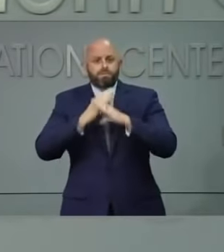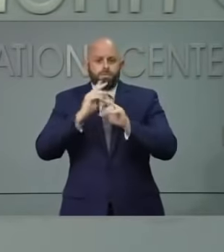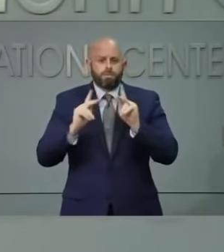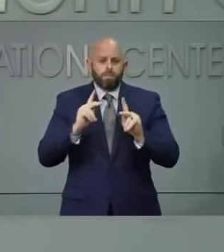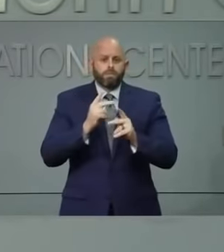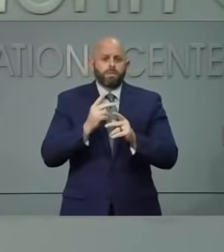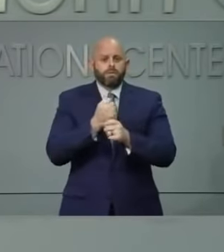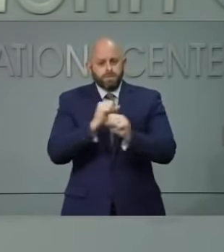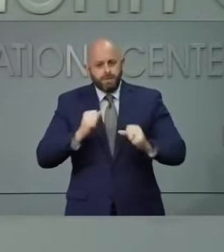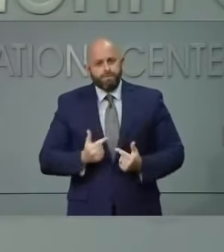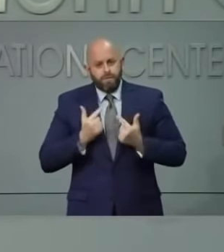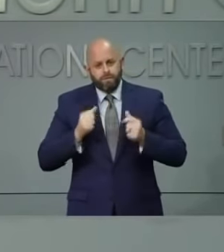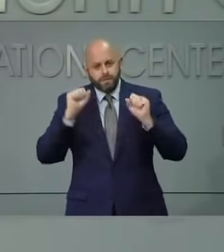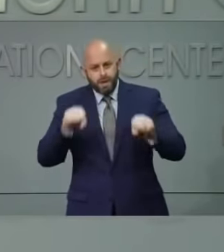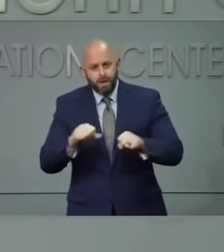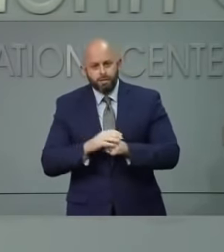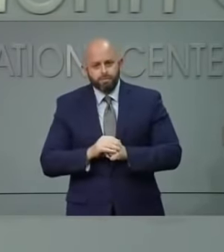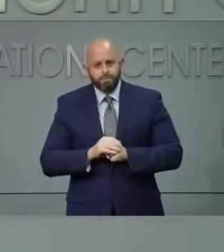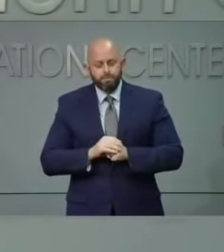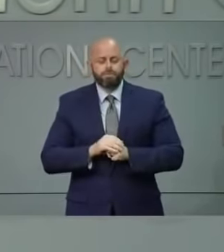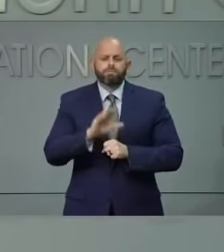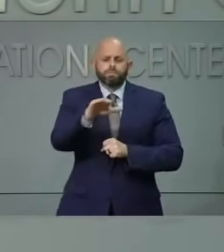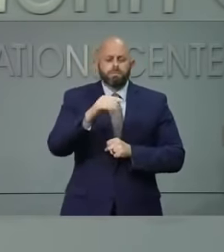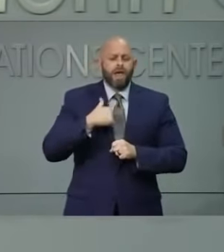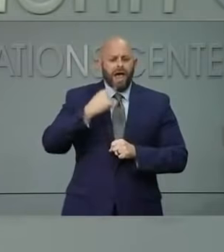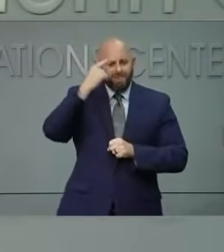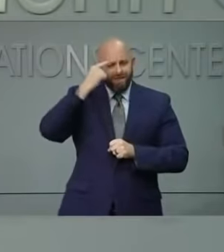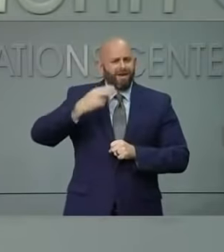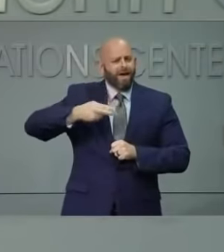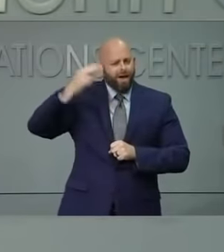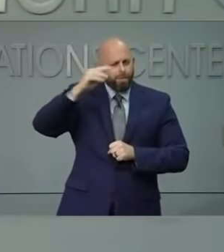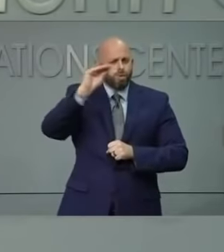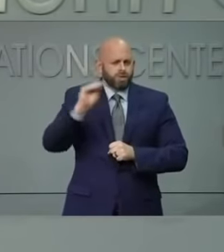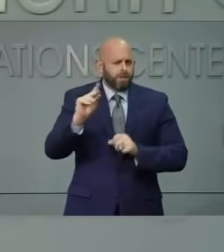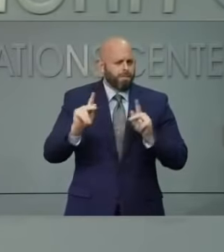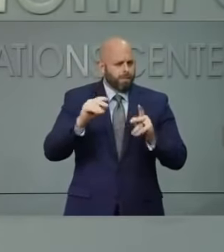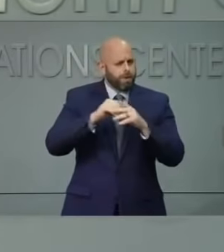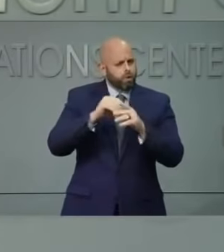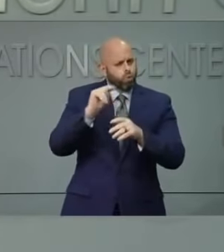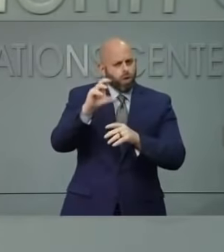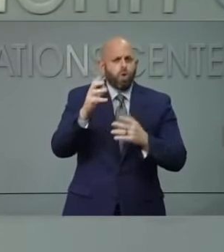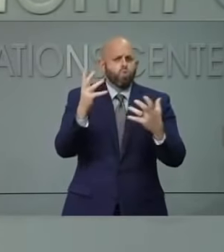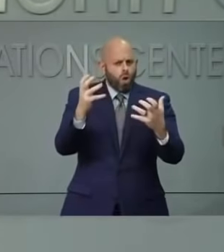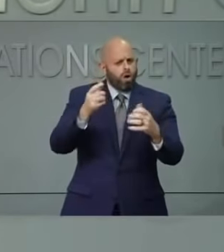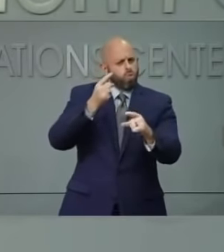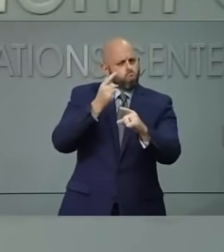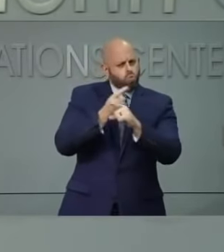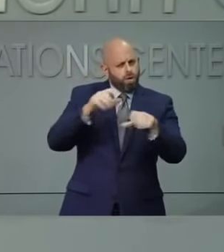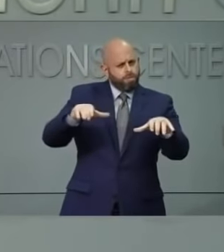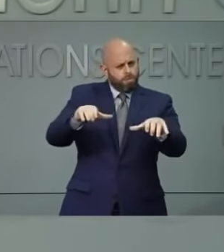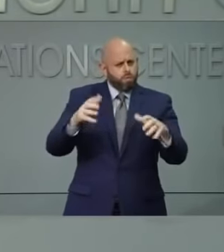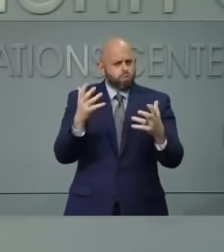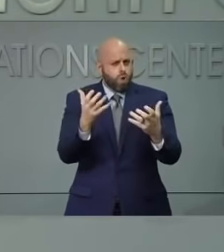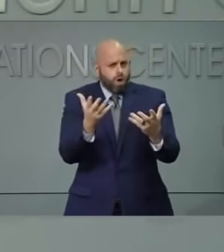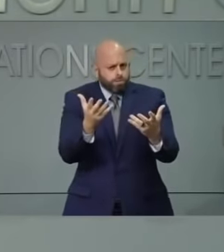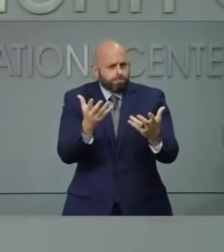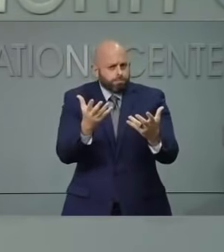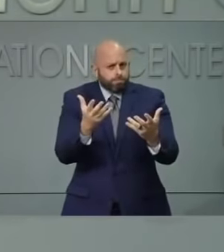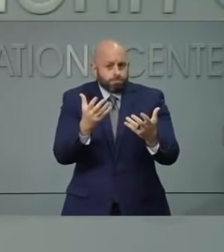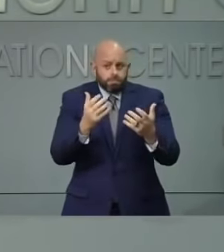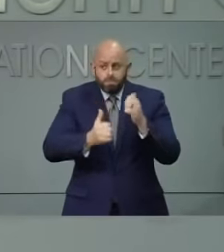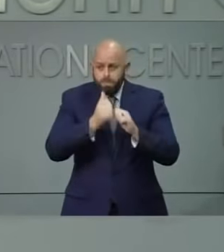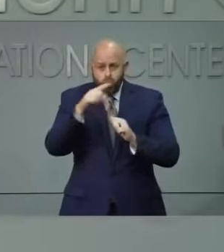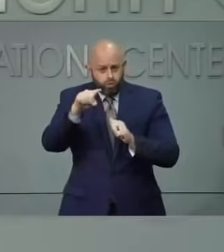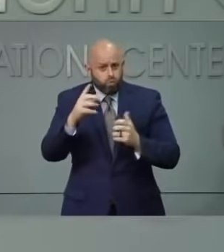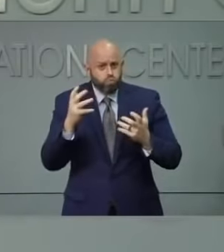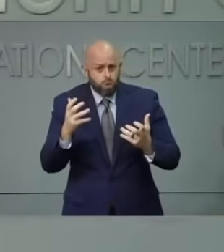of people want to do the right thing. I think most North Carolinians want to do the right thing. And if we're saying it's really important